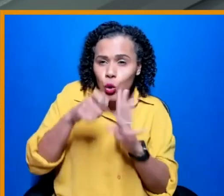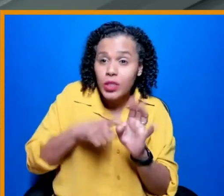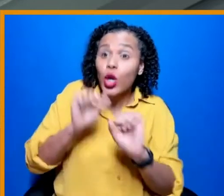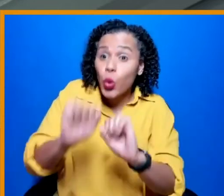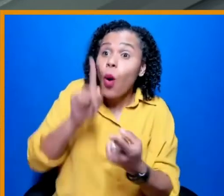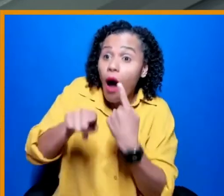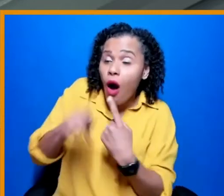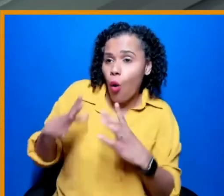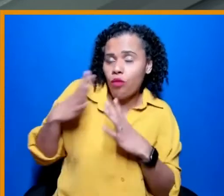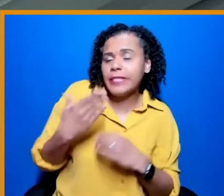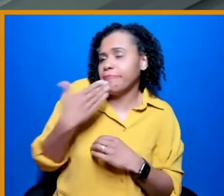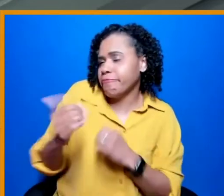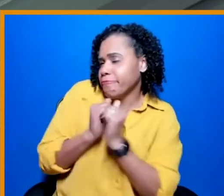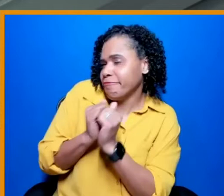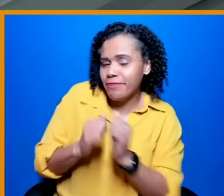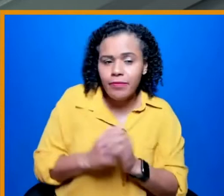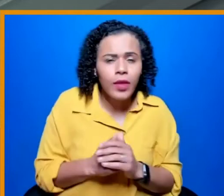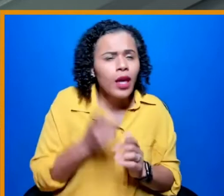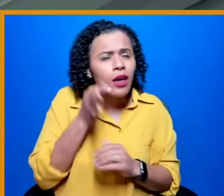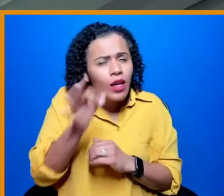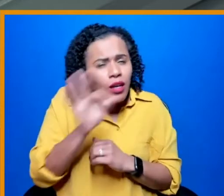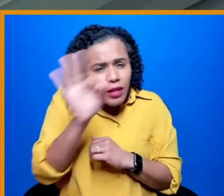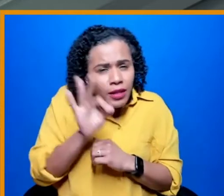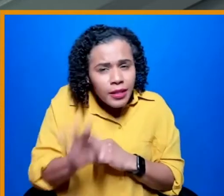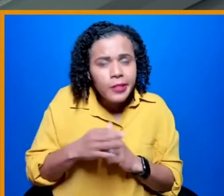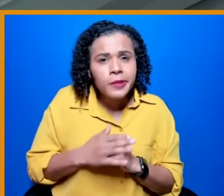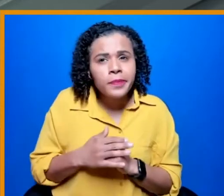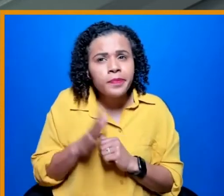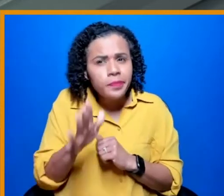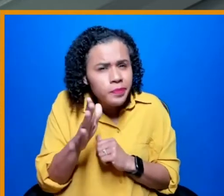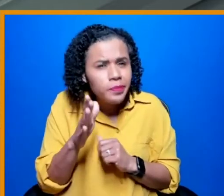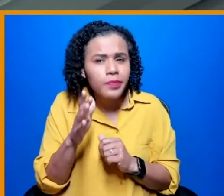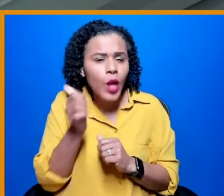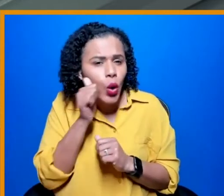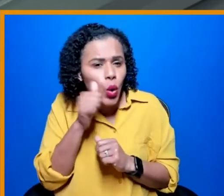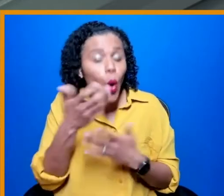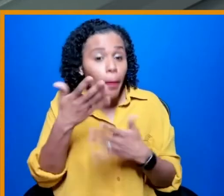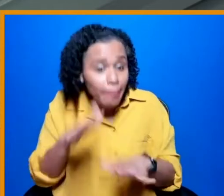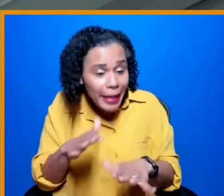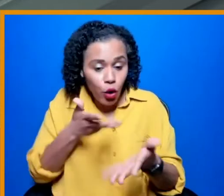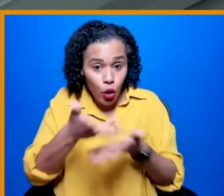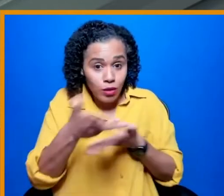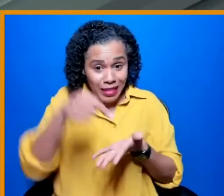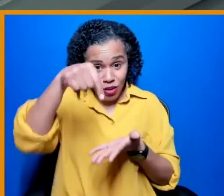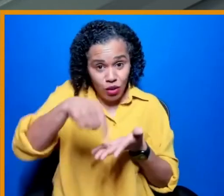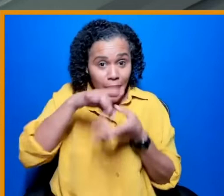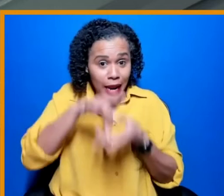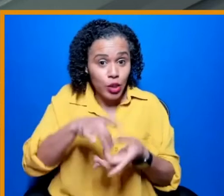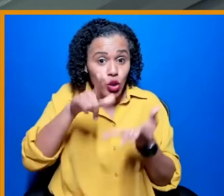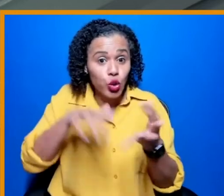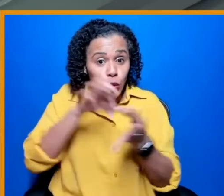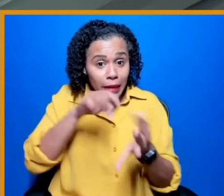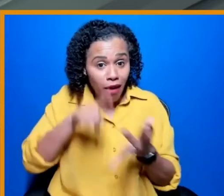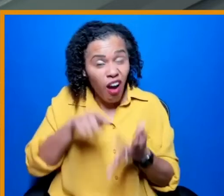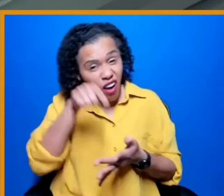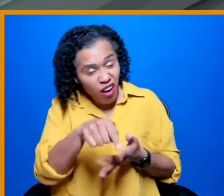it. My question just is to note that there was already a consultation on UBI itself brought about by the UBI working group.